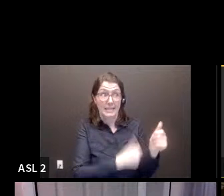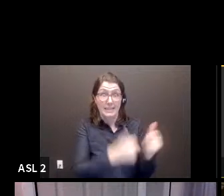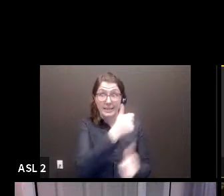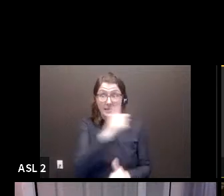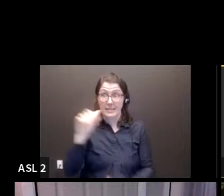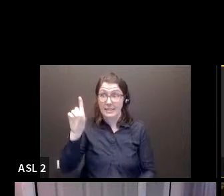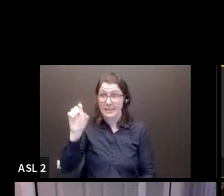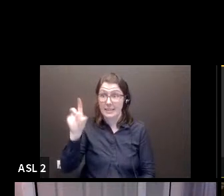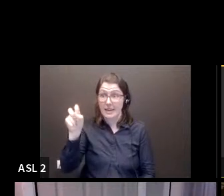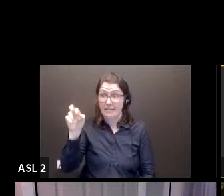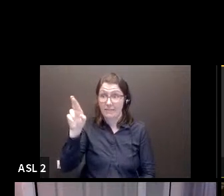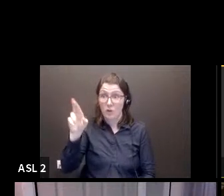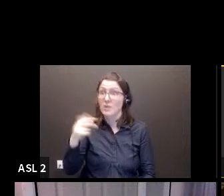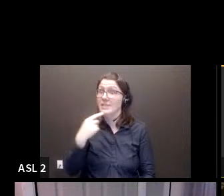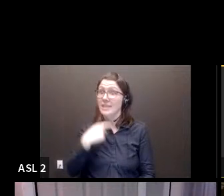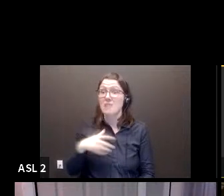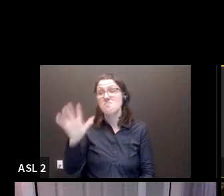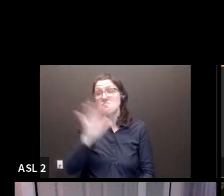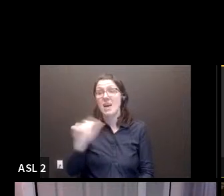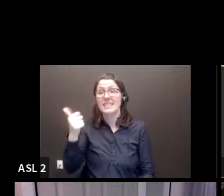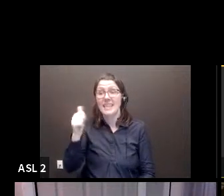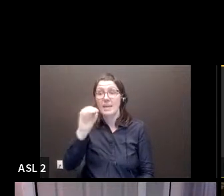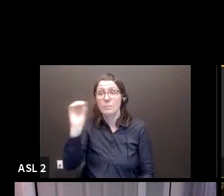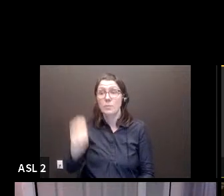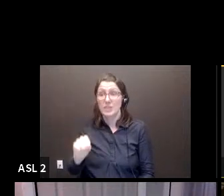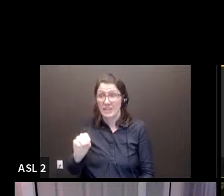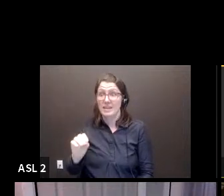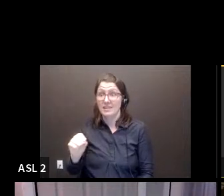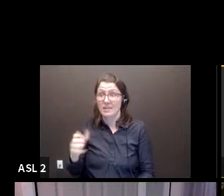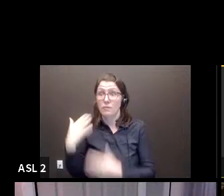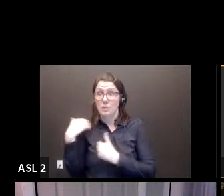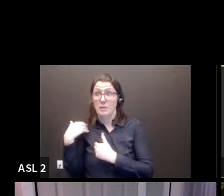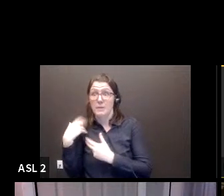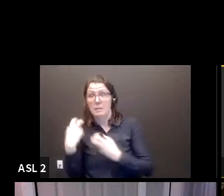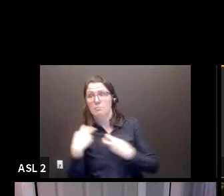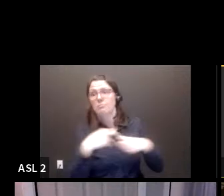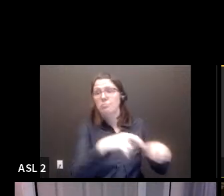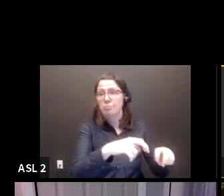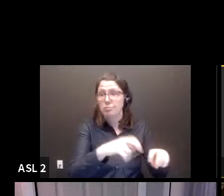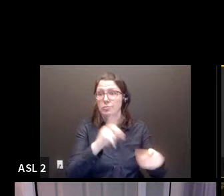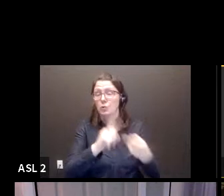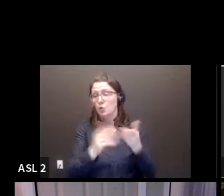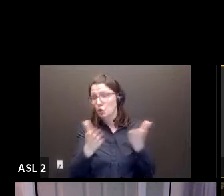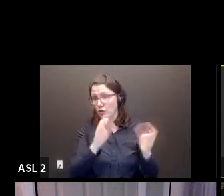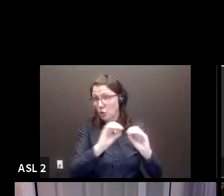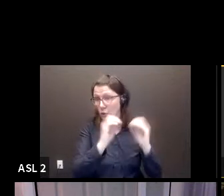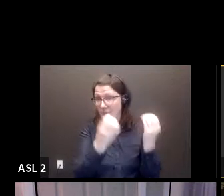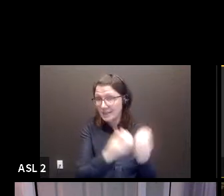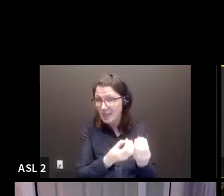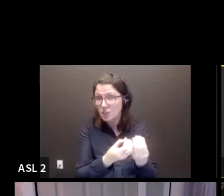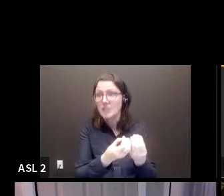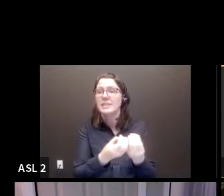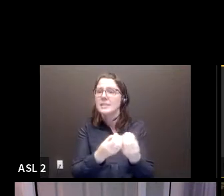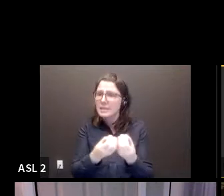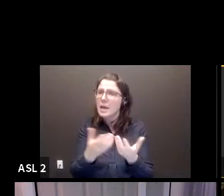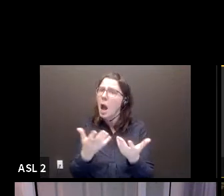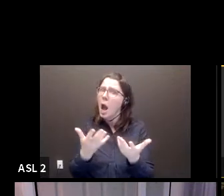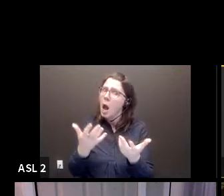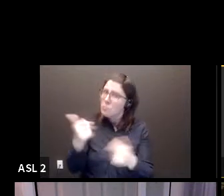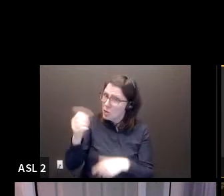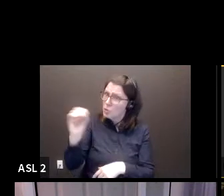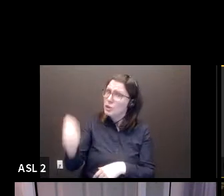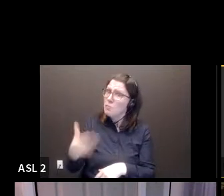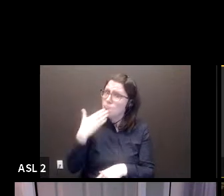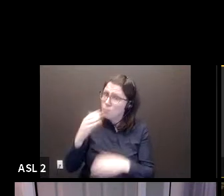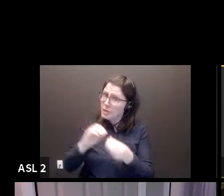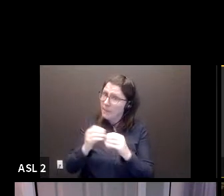10 of transfer of responsibility while these are not insignificant they're not massive amounts and it's taken them quite a while to